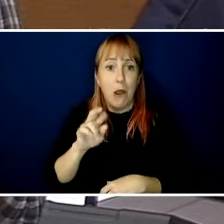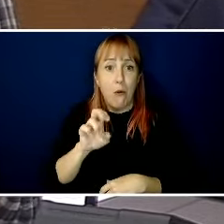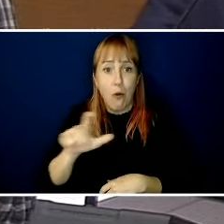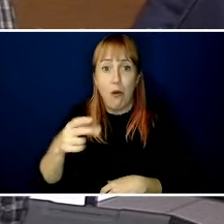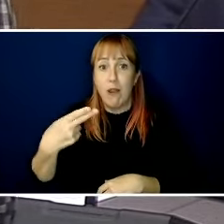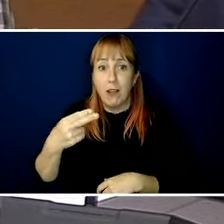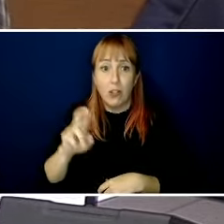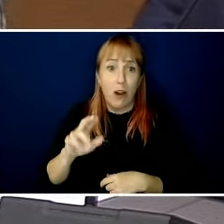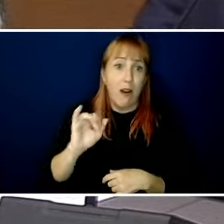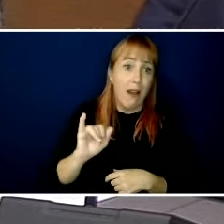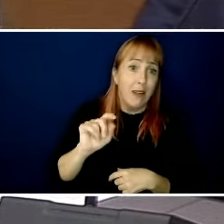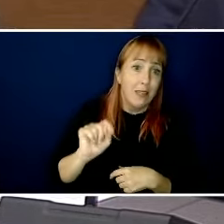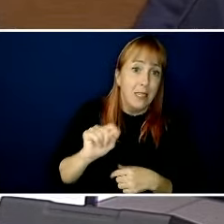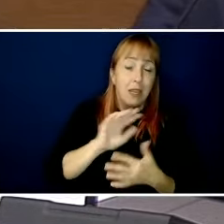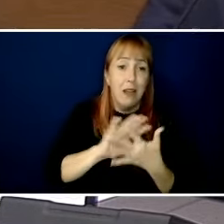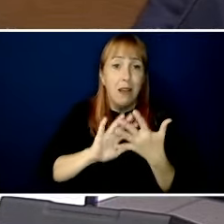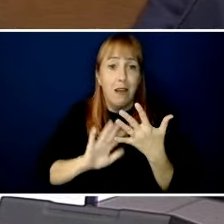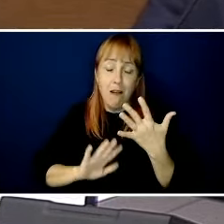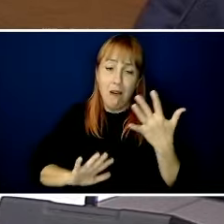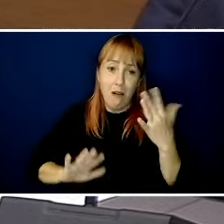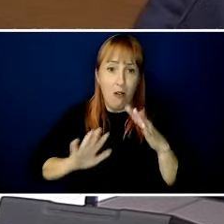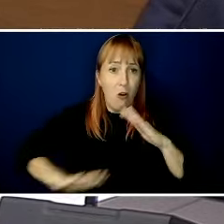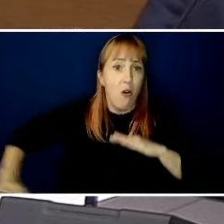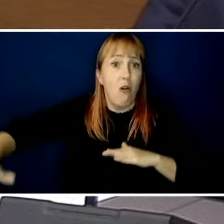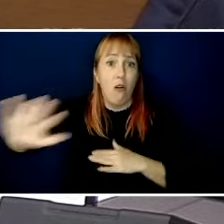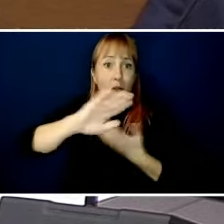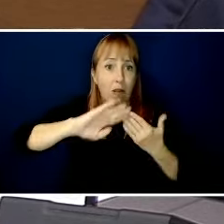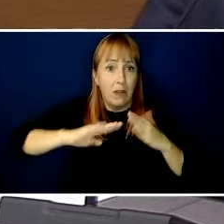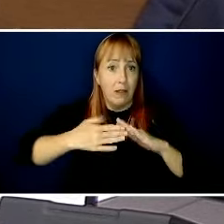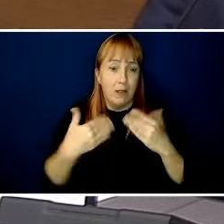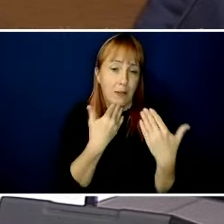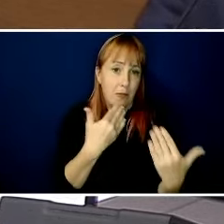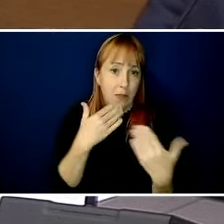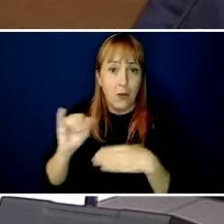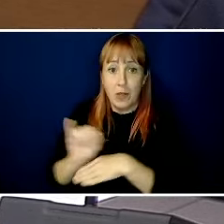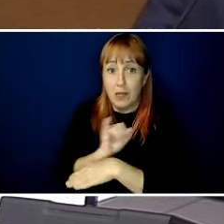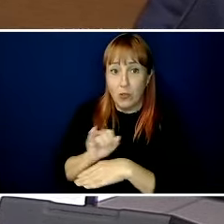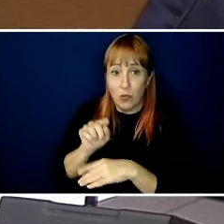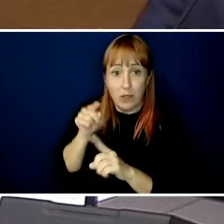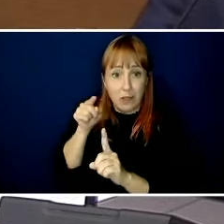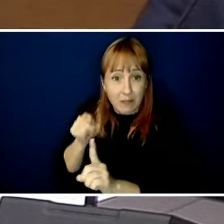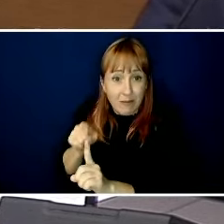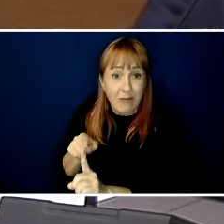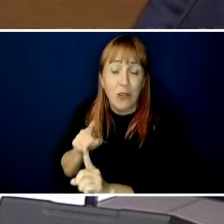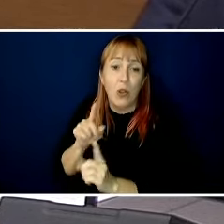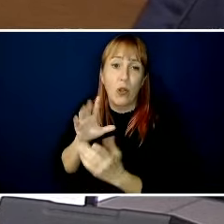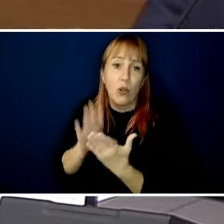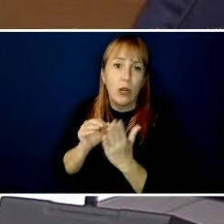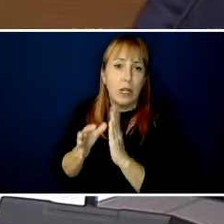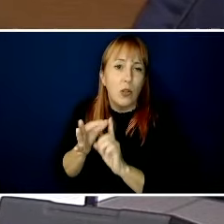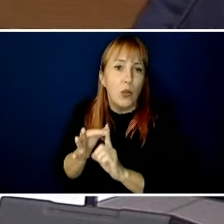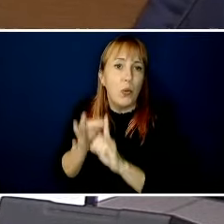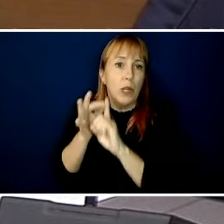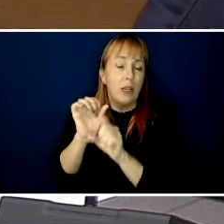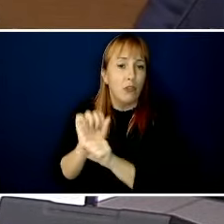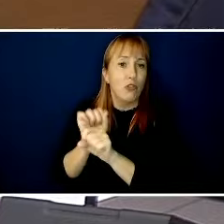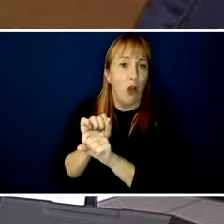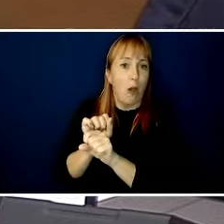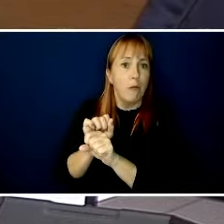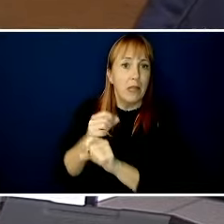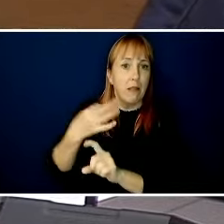information technology, all over the city. So our interns are learning very, very unique jobs through that period of